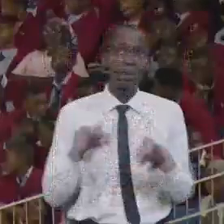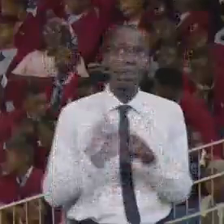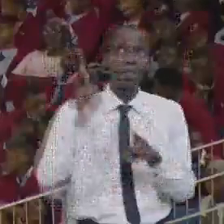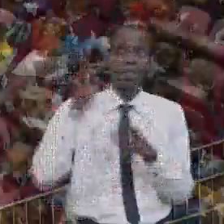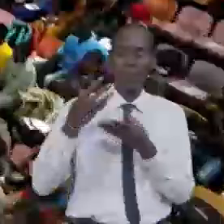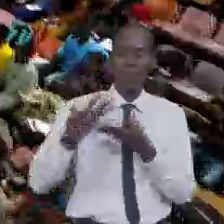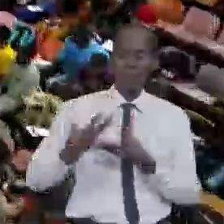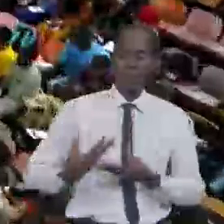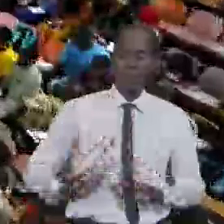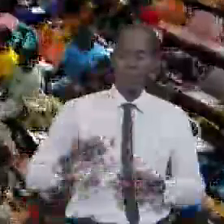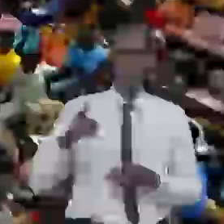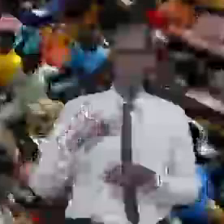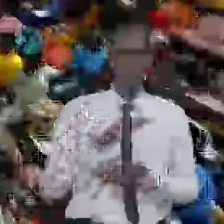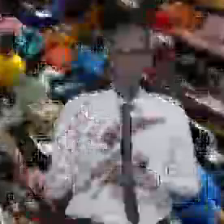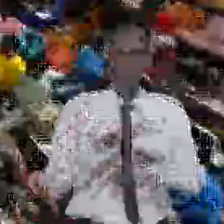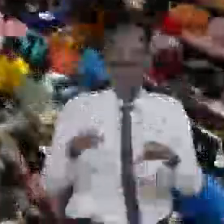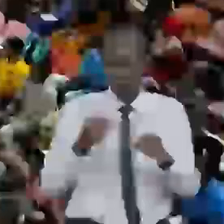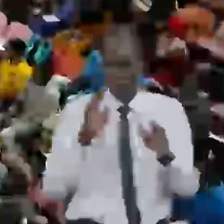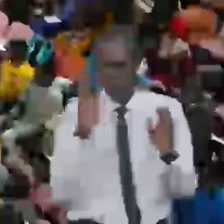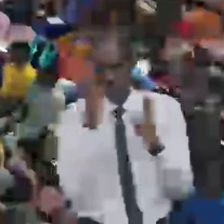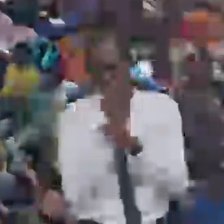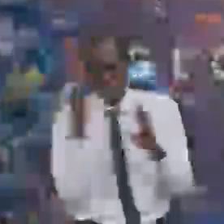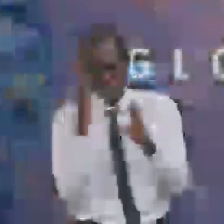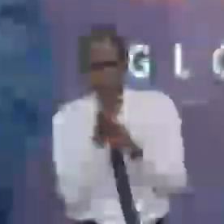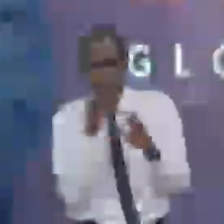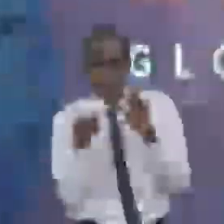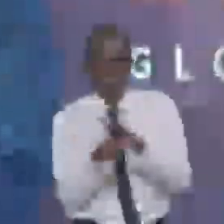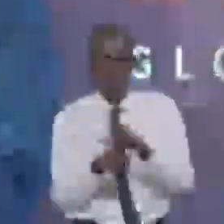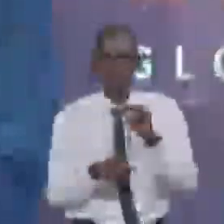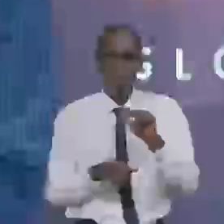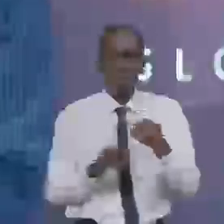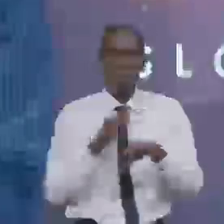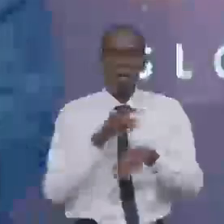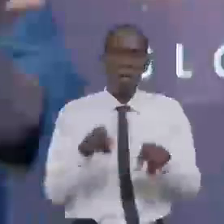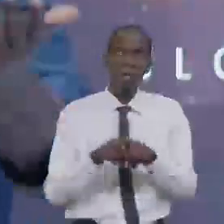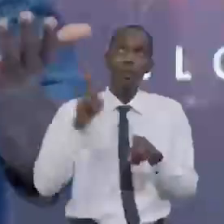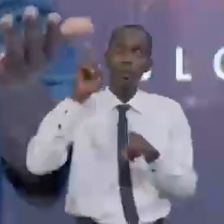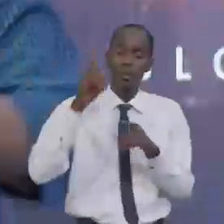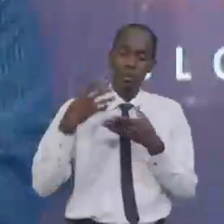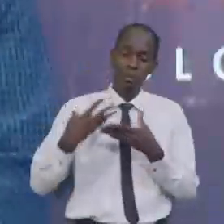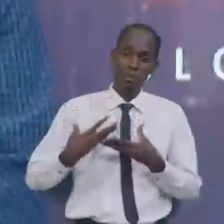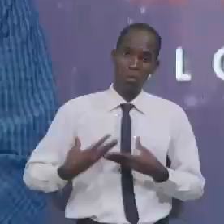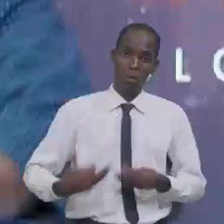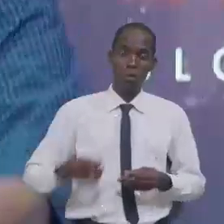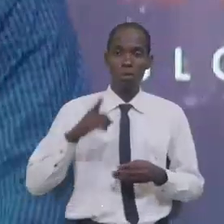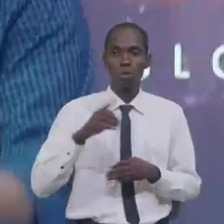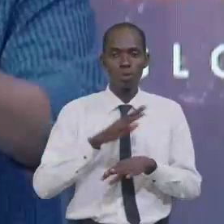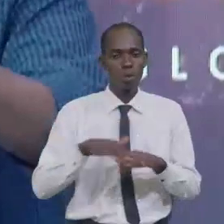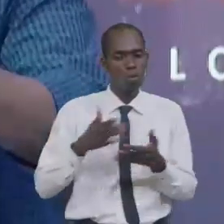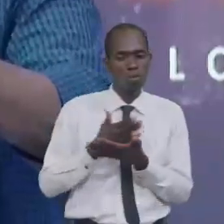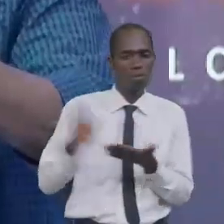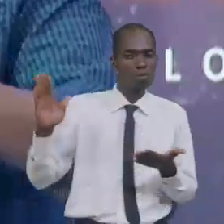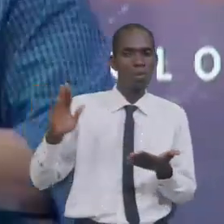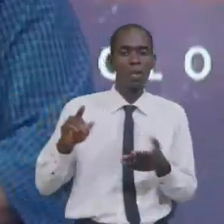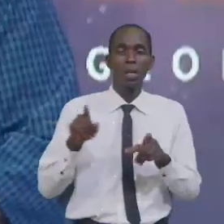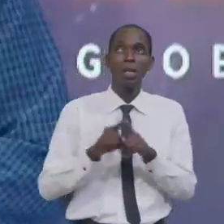don't dodge. As he melts you, don't reject. As he melts you down so he can